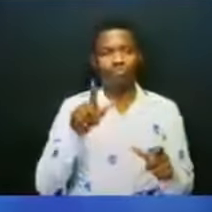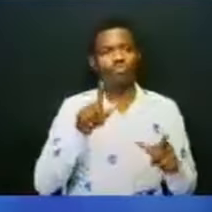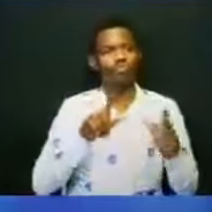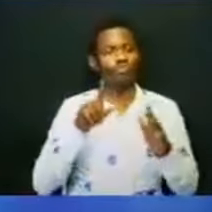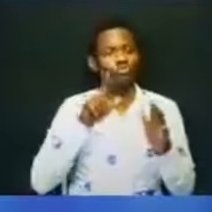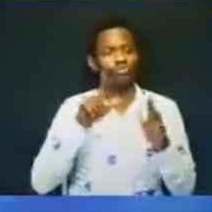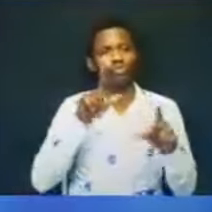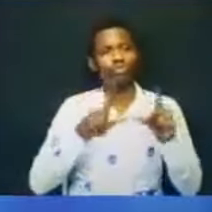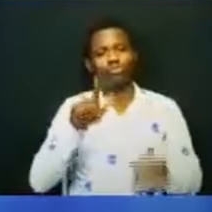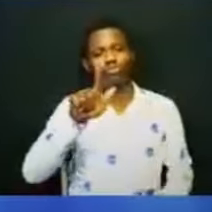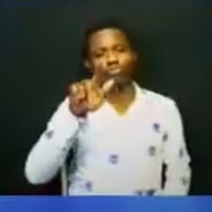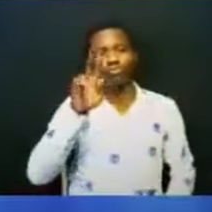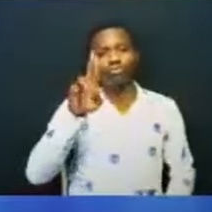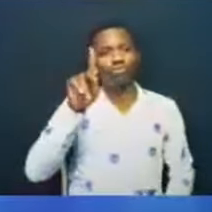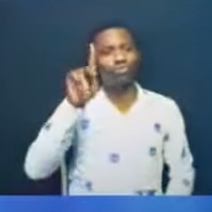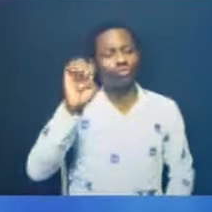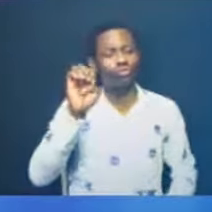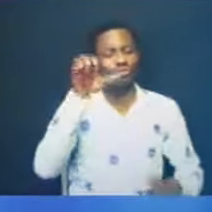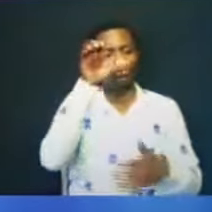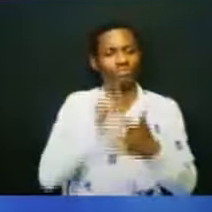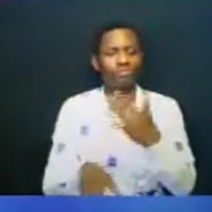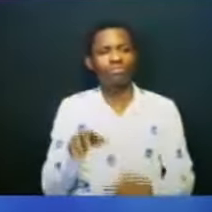1a. Luke 17, verse